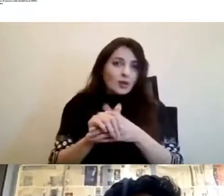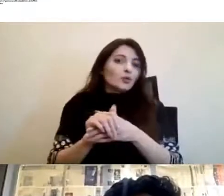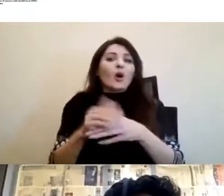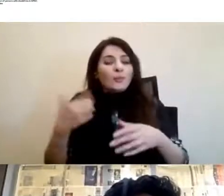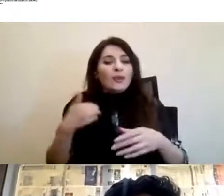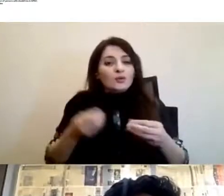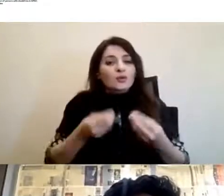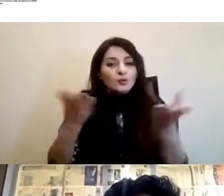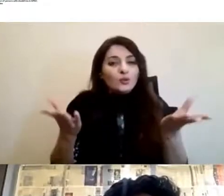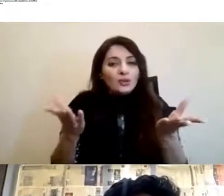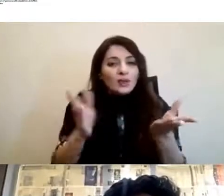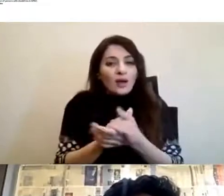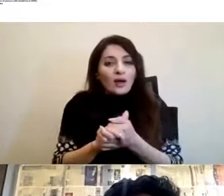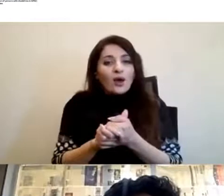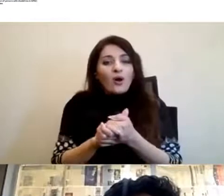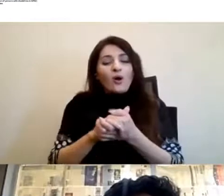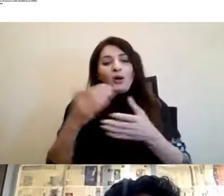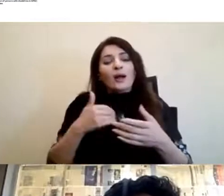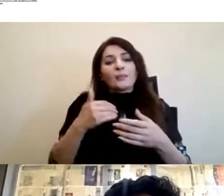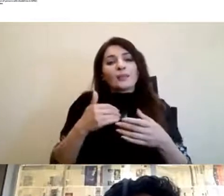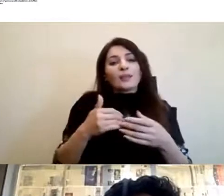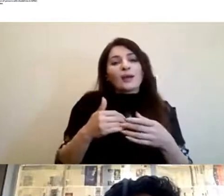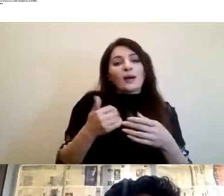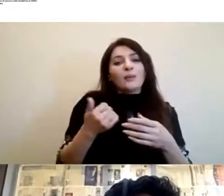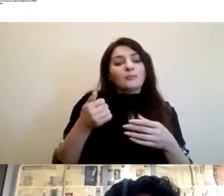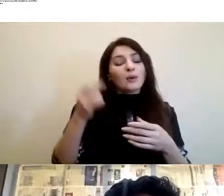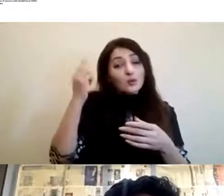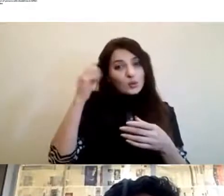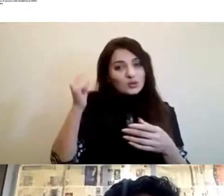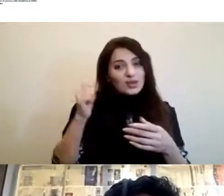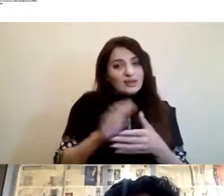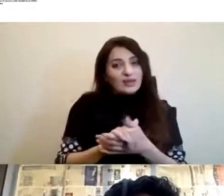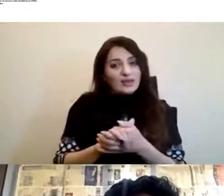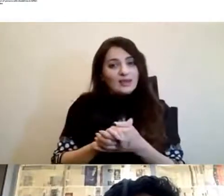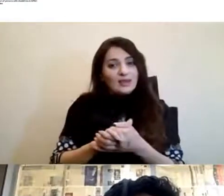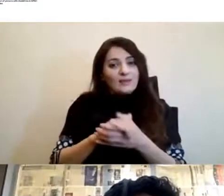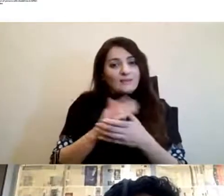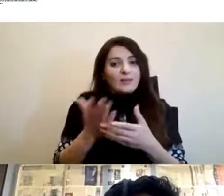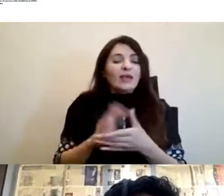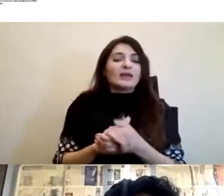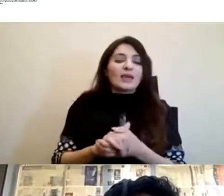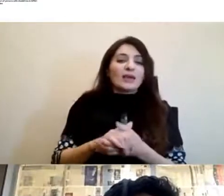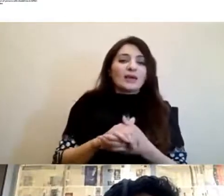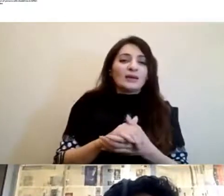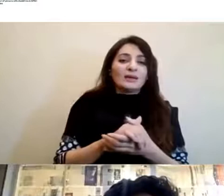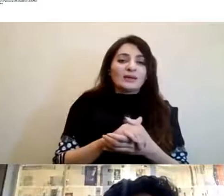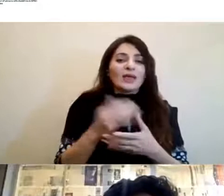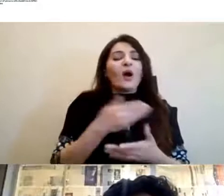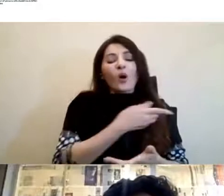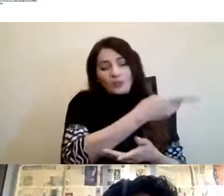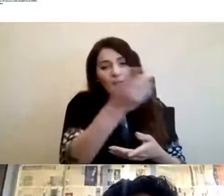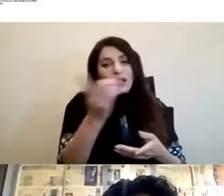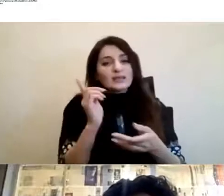the stratosphere, and he wished other problems were as susceptible to such elegant solutions. And